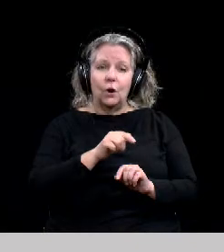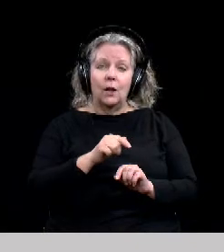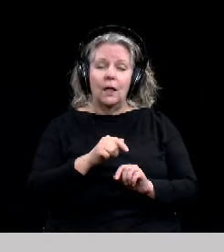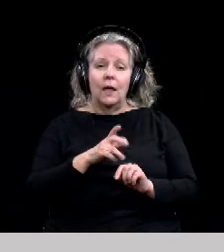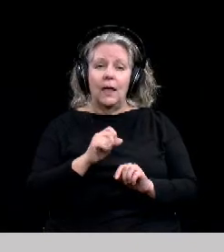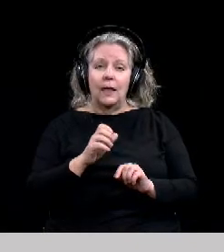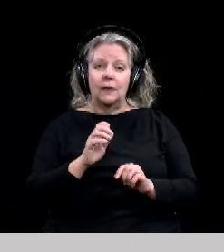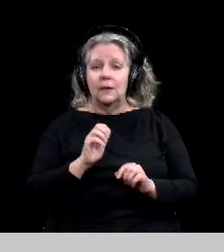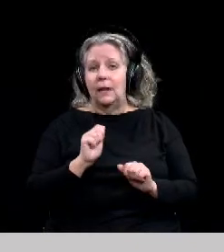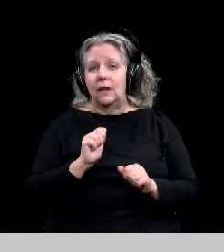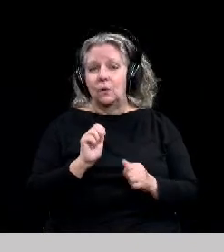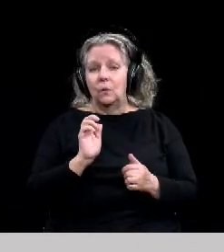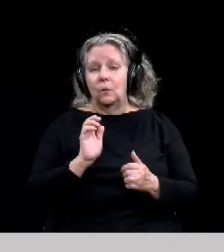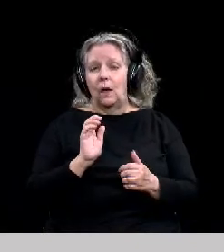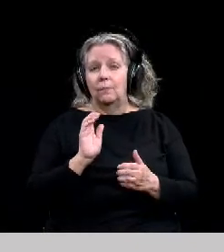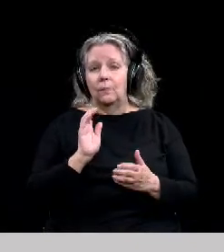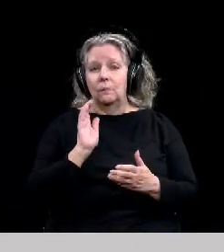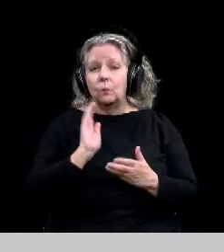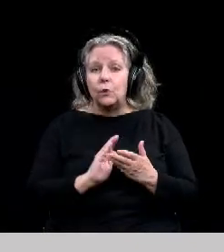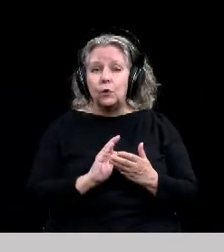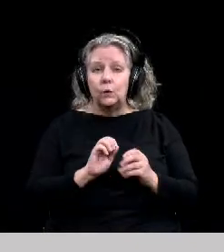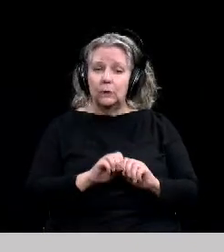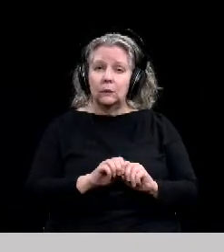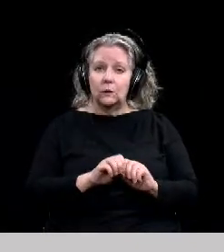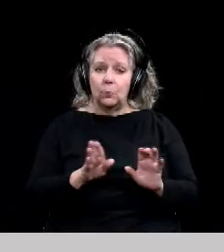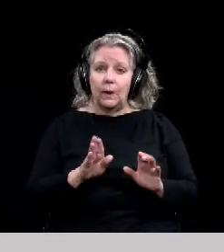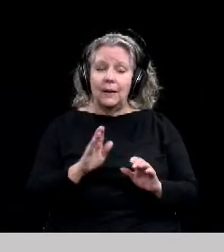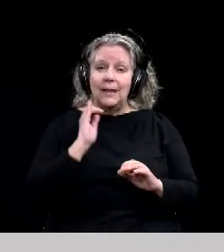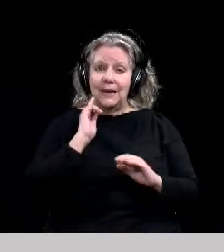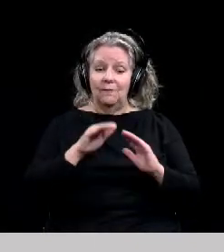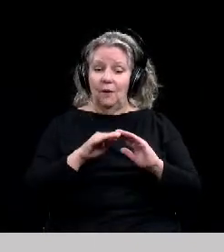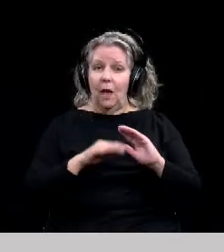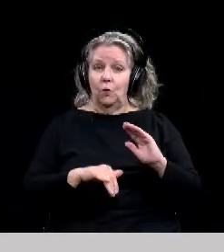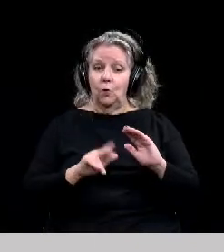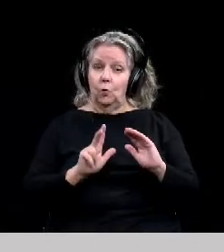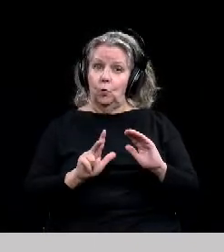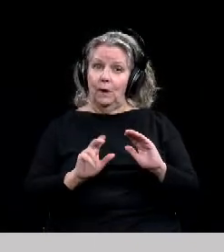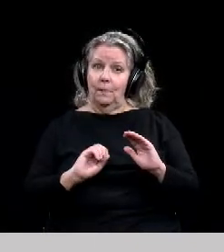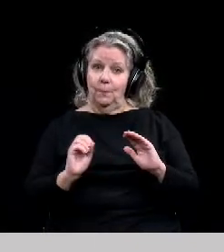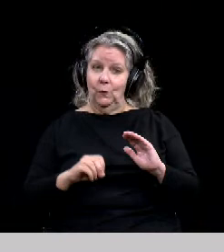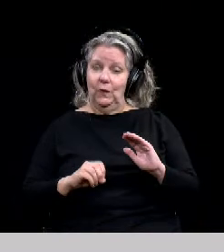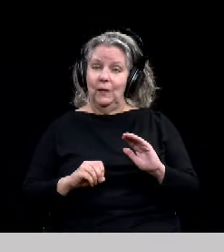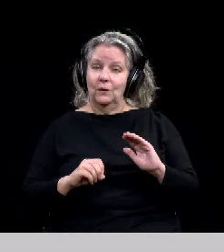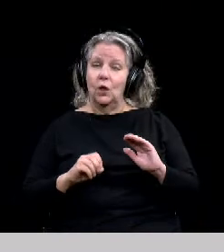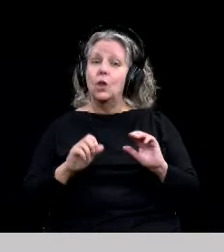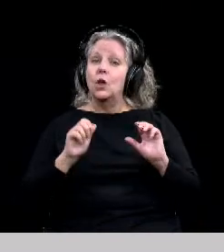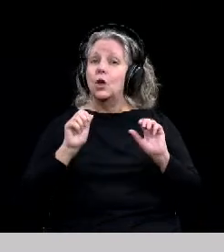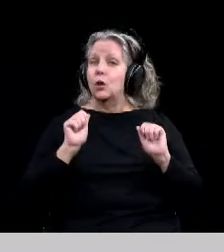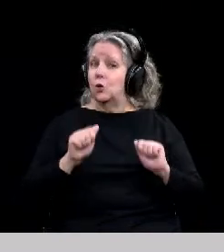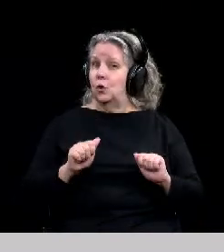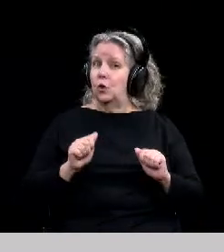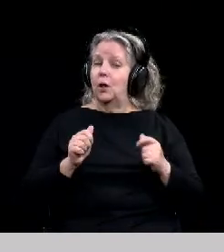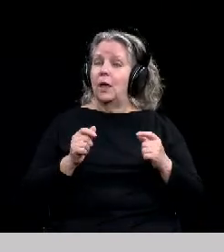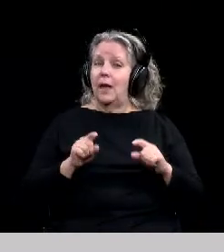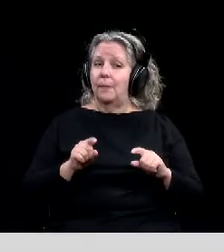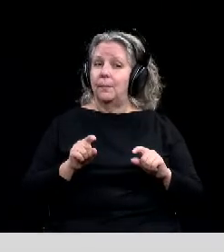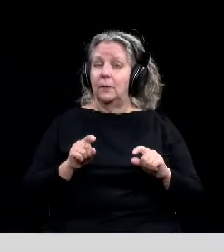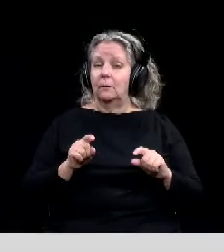3%, we really stand a chance of full suppression of spread from person to